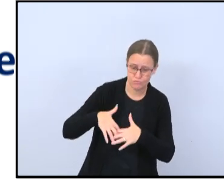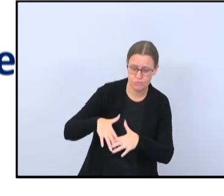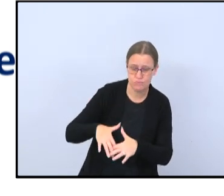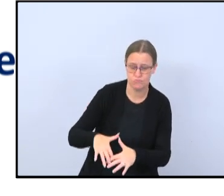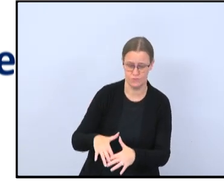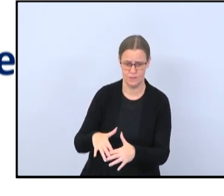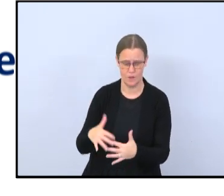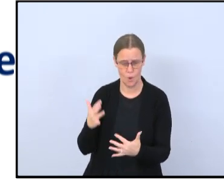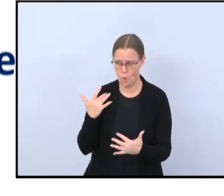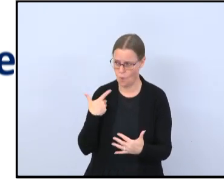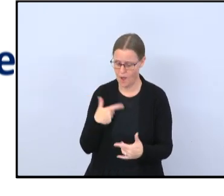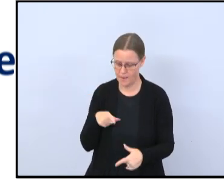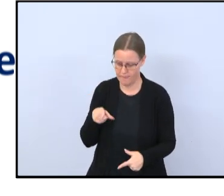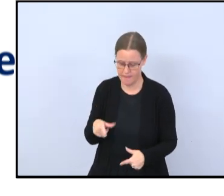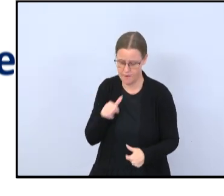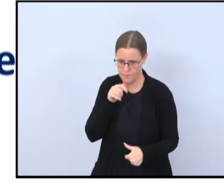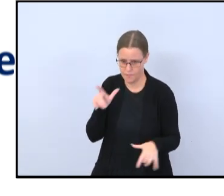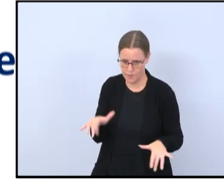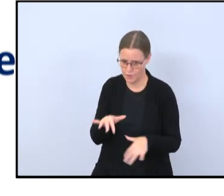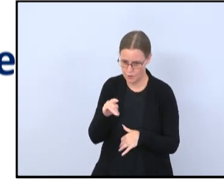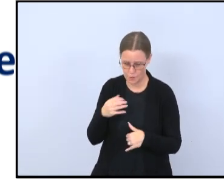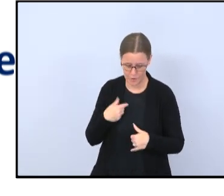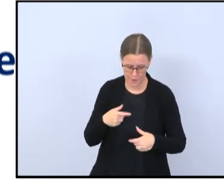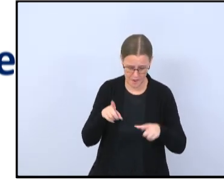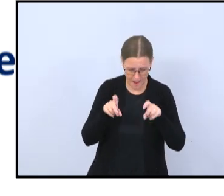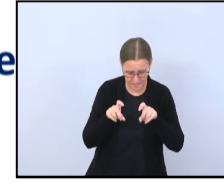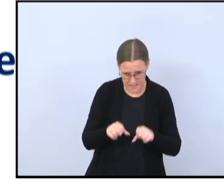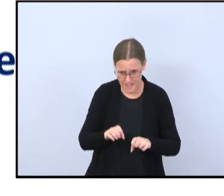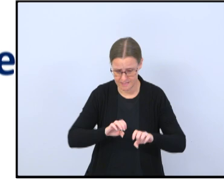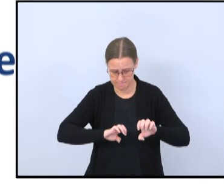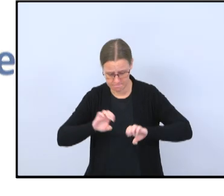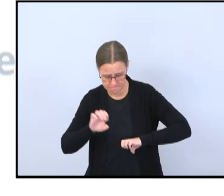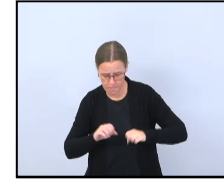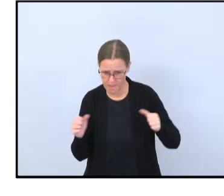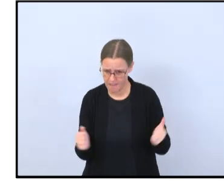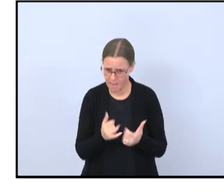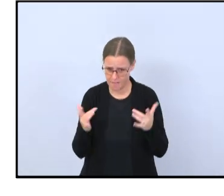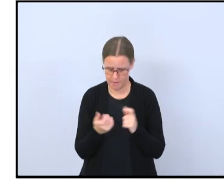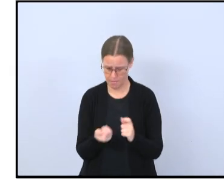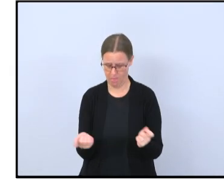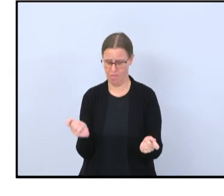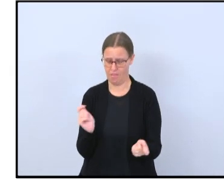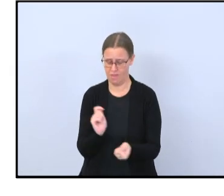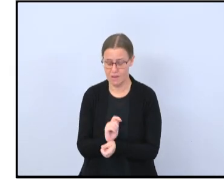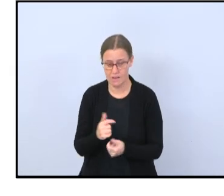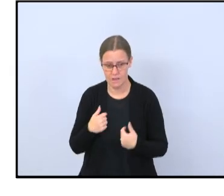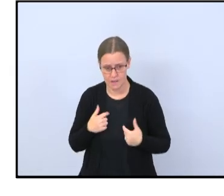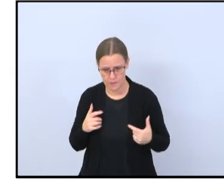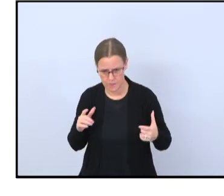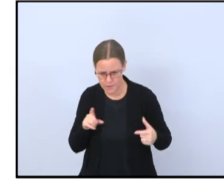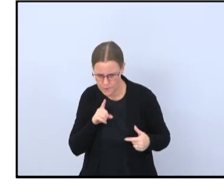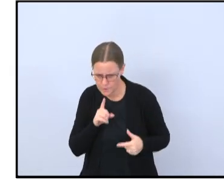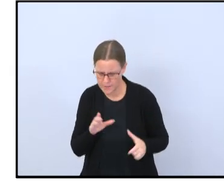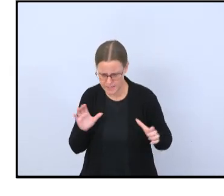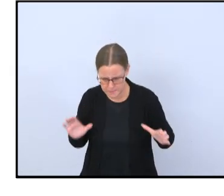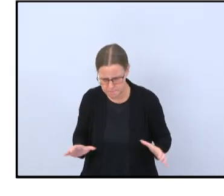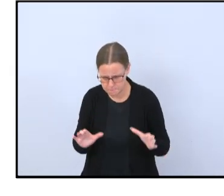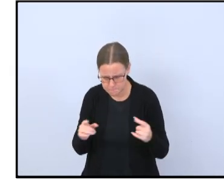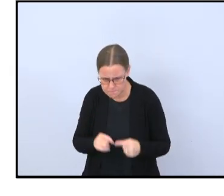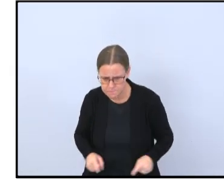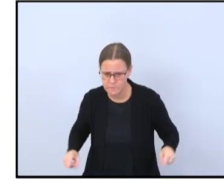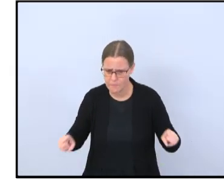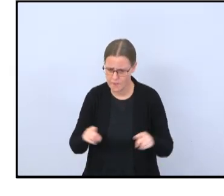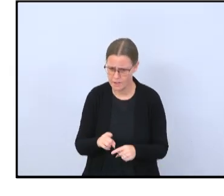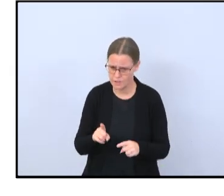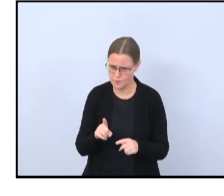now, especially when introducing a redesigned test and new evaluation criteria? We urge the public to consider the full picture before